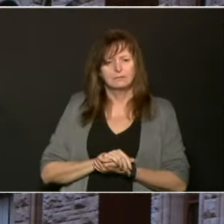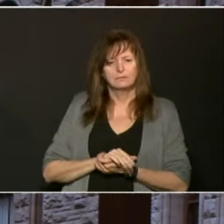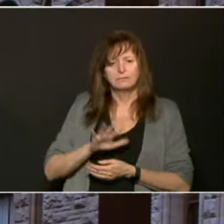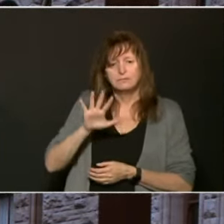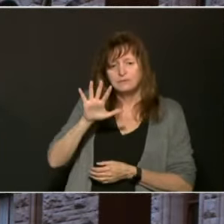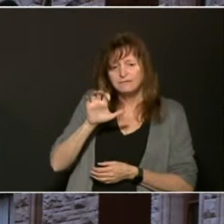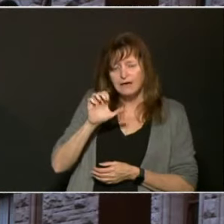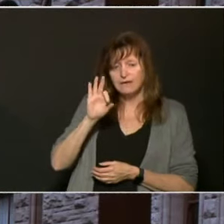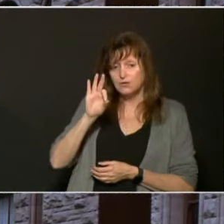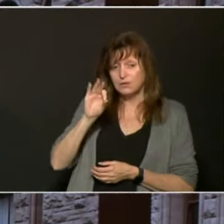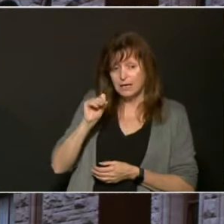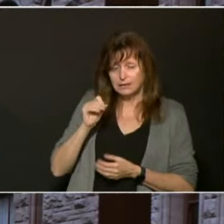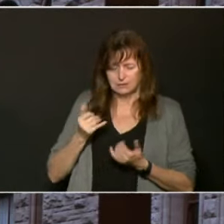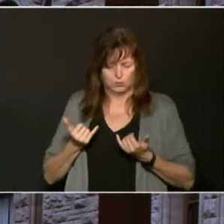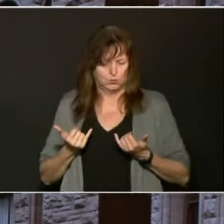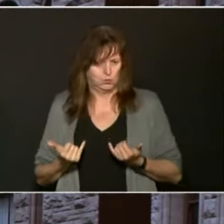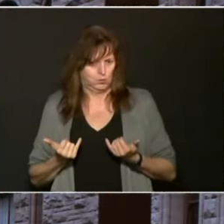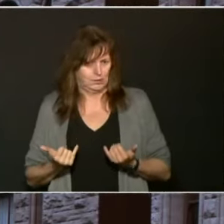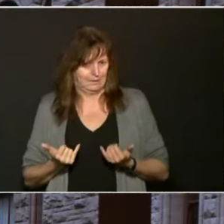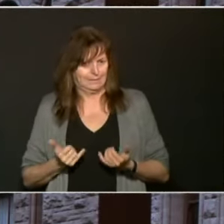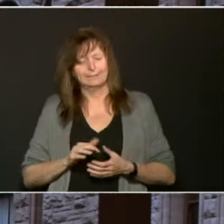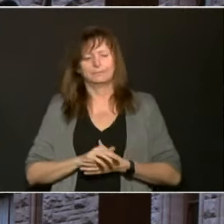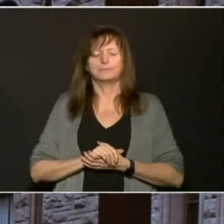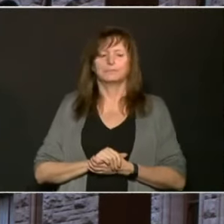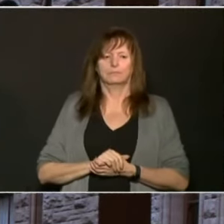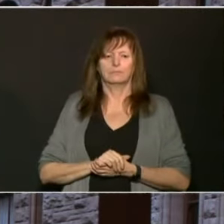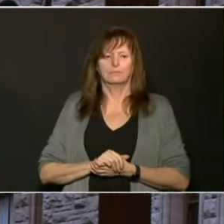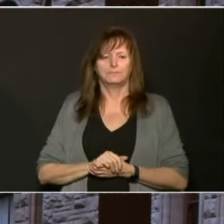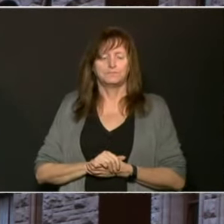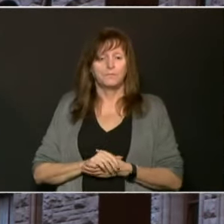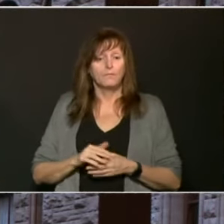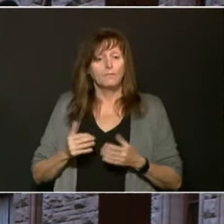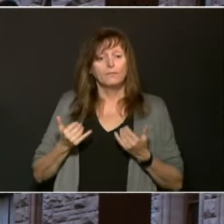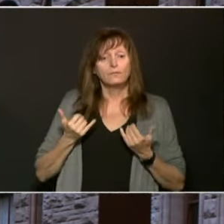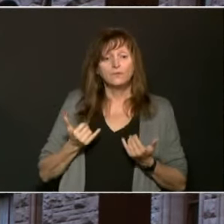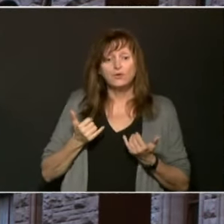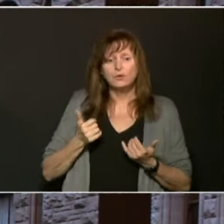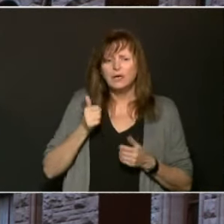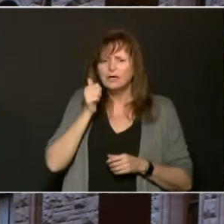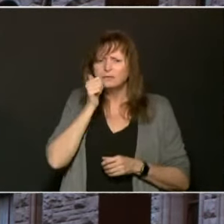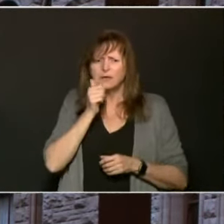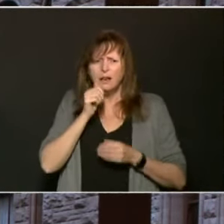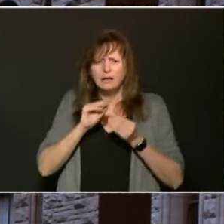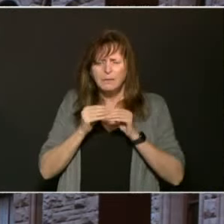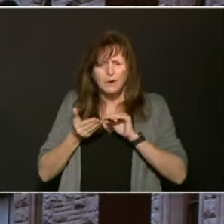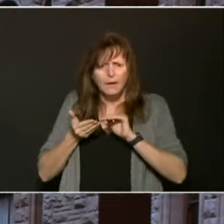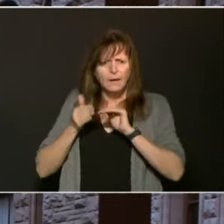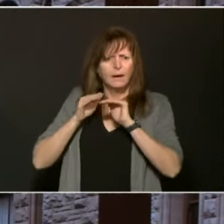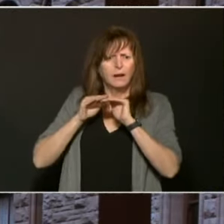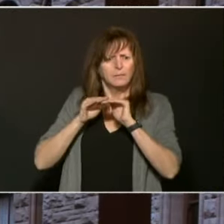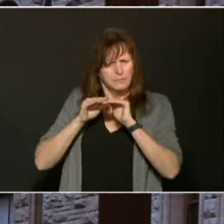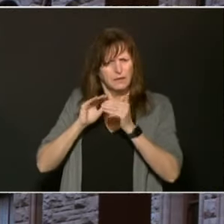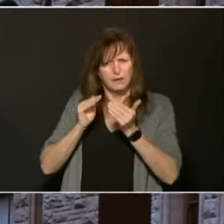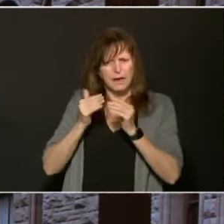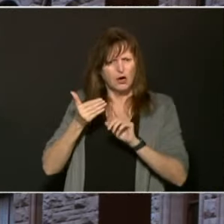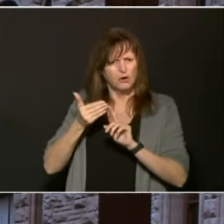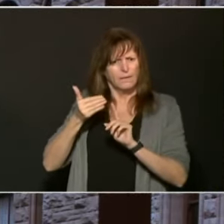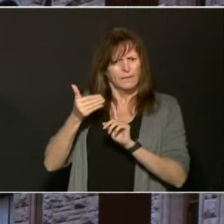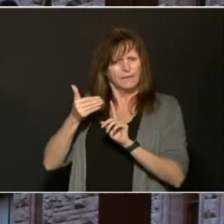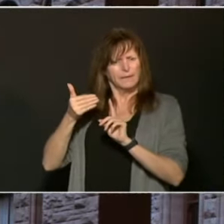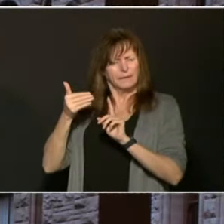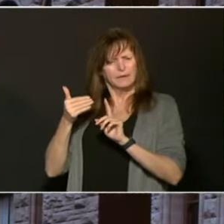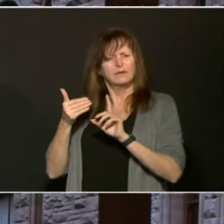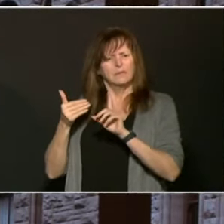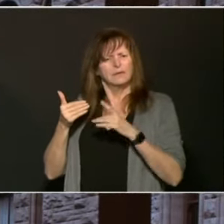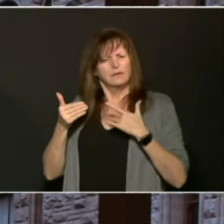590 cases today. While today's daily case number is somewhat up from recent days, we do typically see a